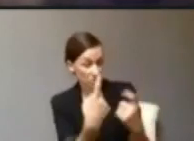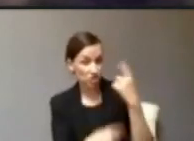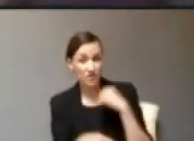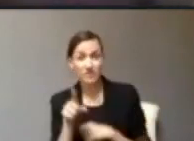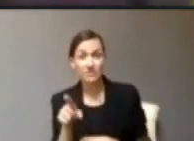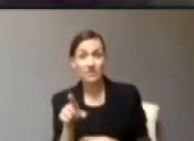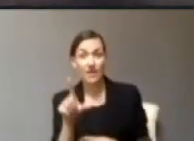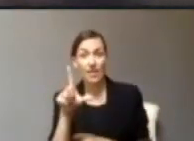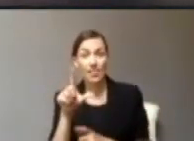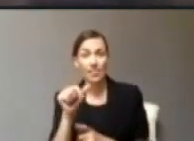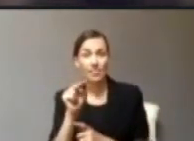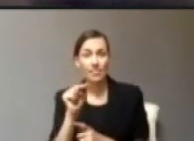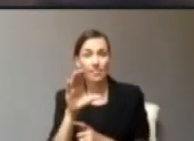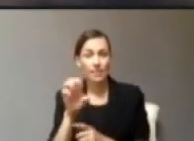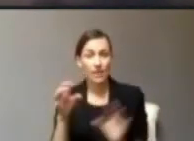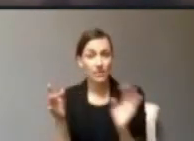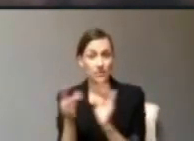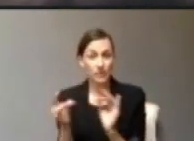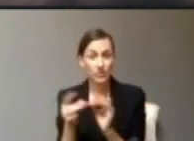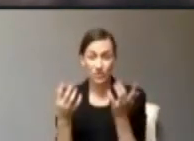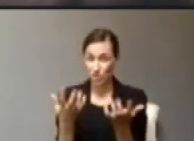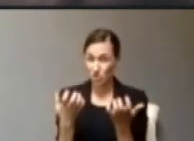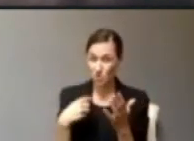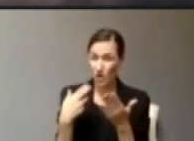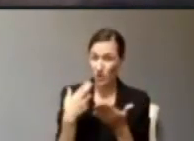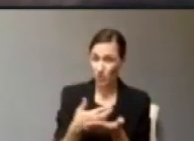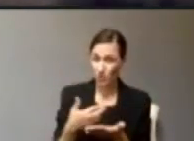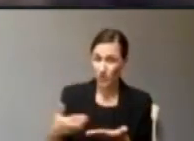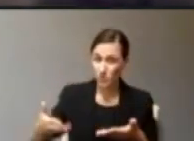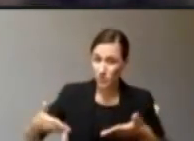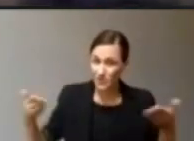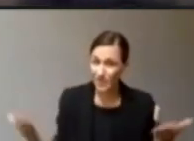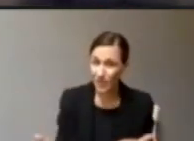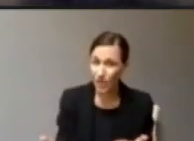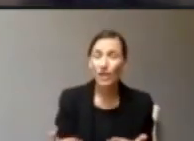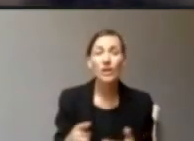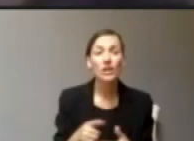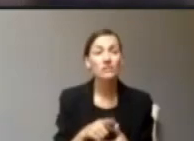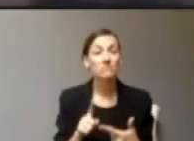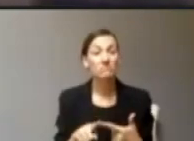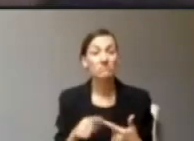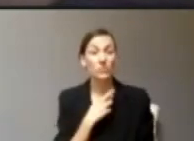about, do you want more resources targeted here? Do you want to risk